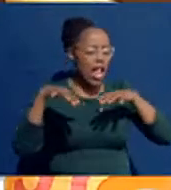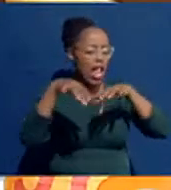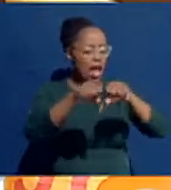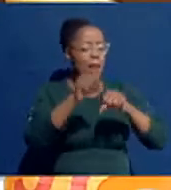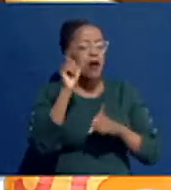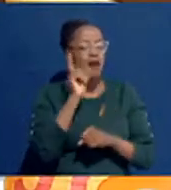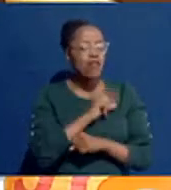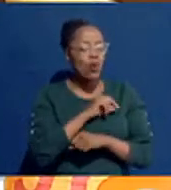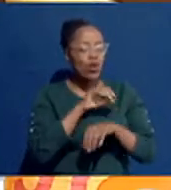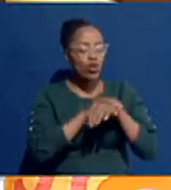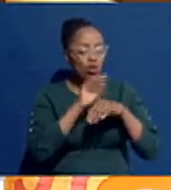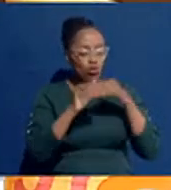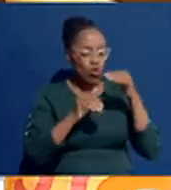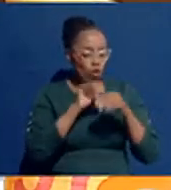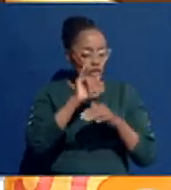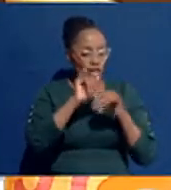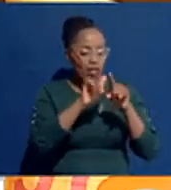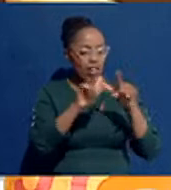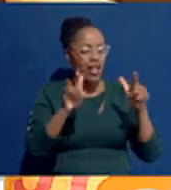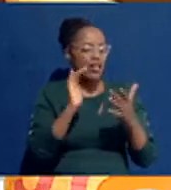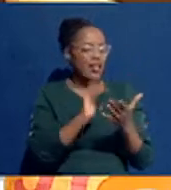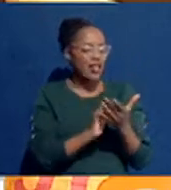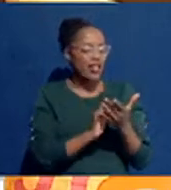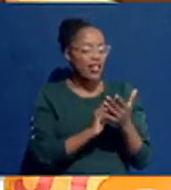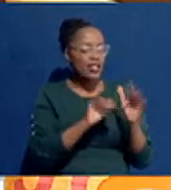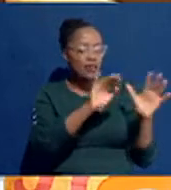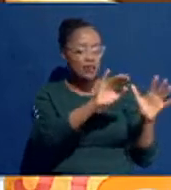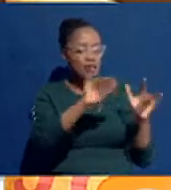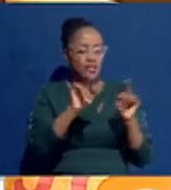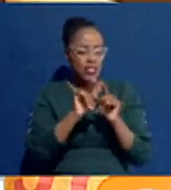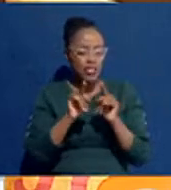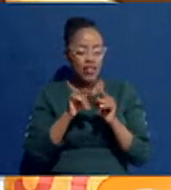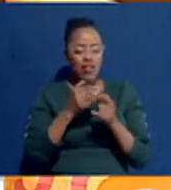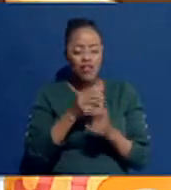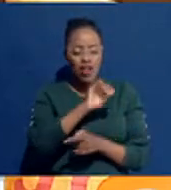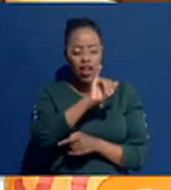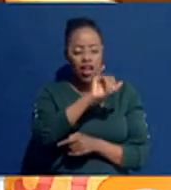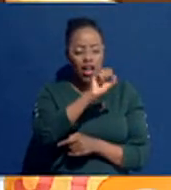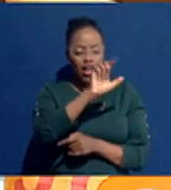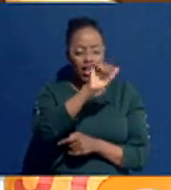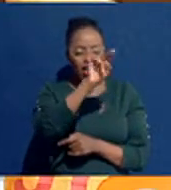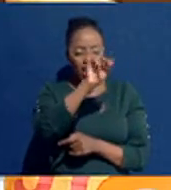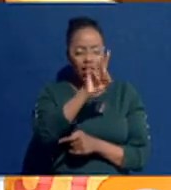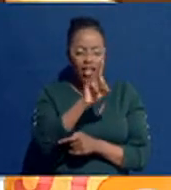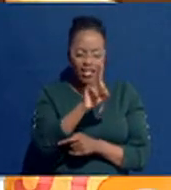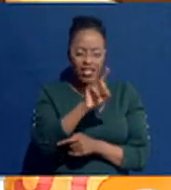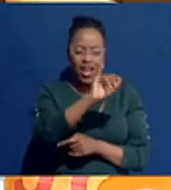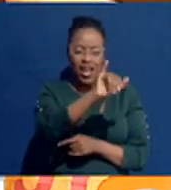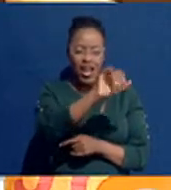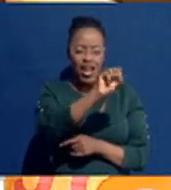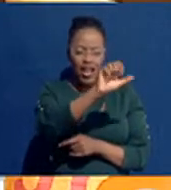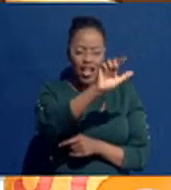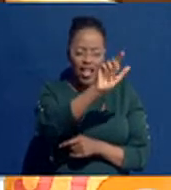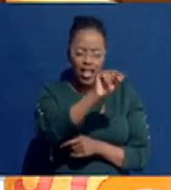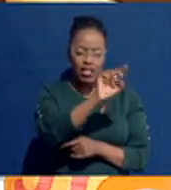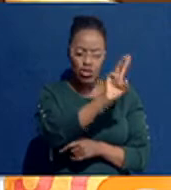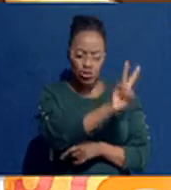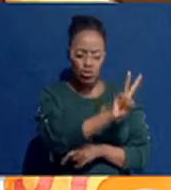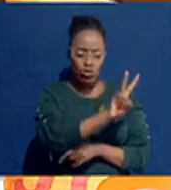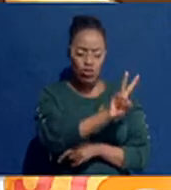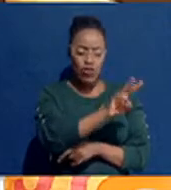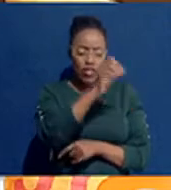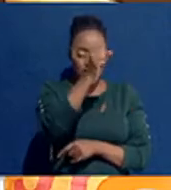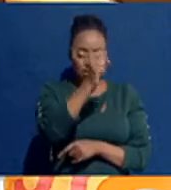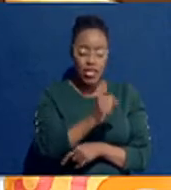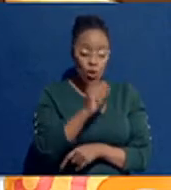We recovered all of it. We have recovered islands in South Coast. Islands? Islands, 2 islands in